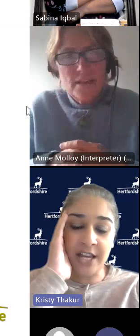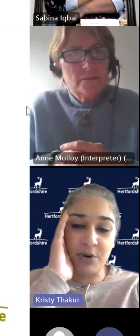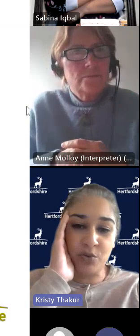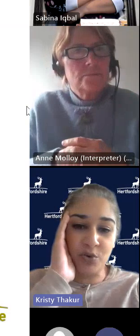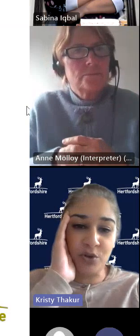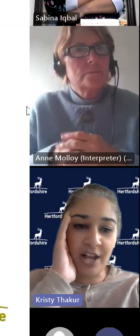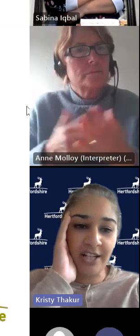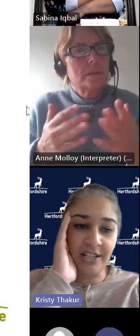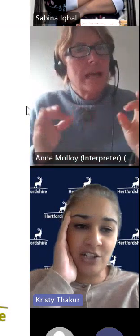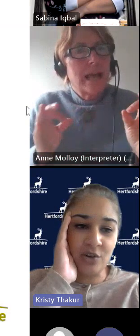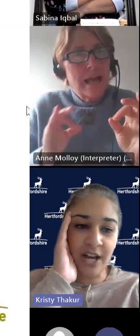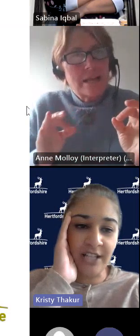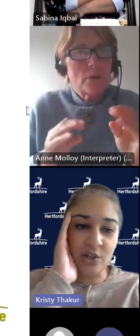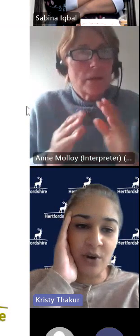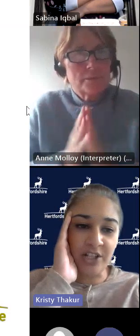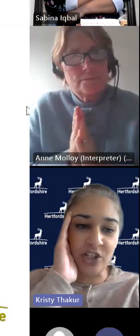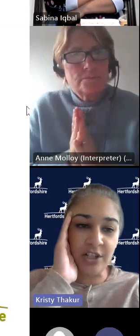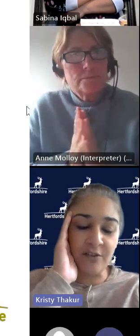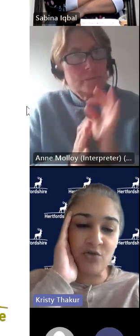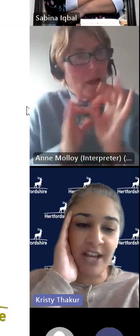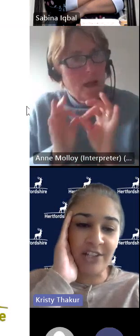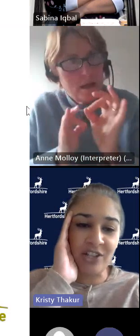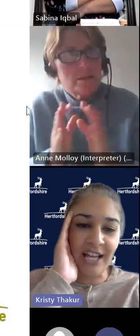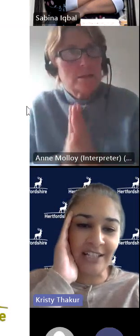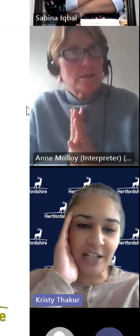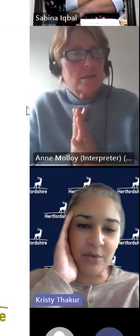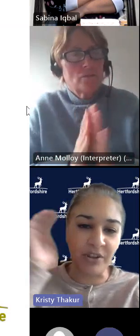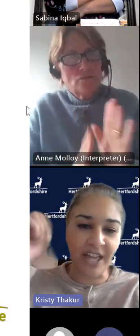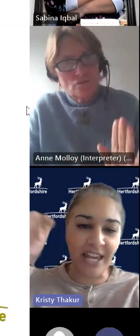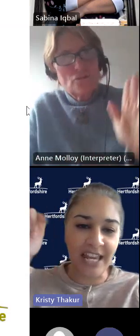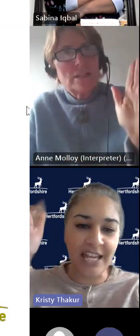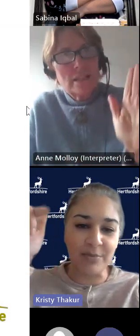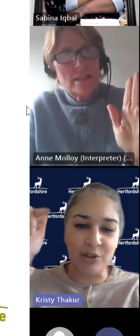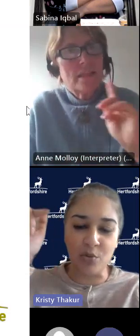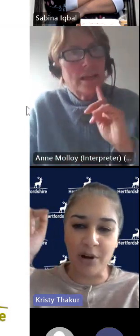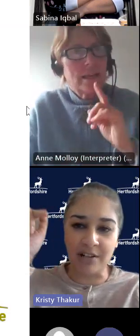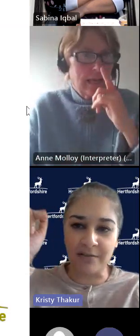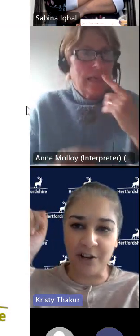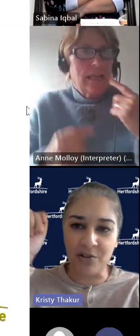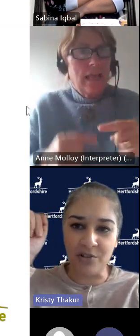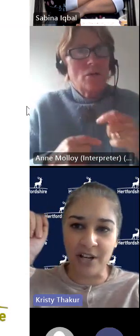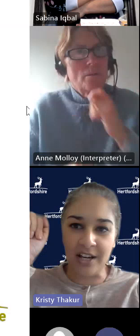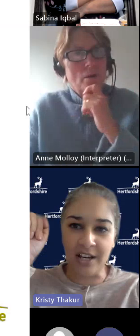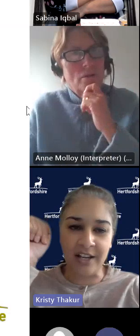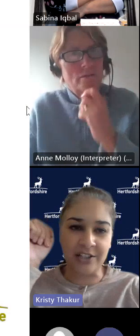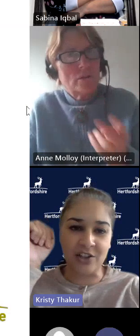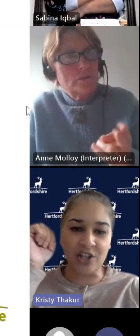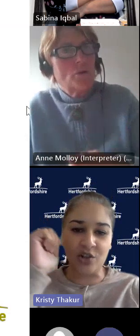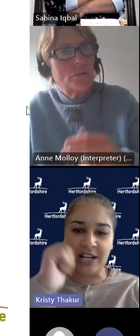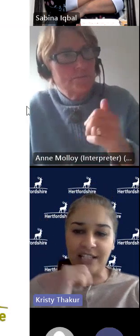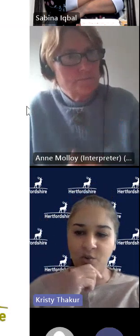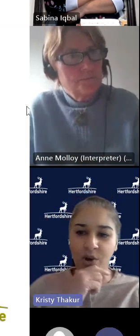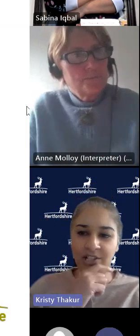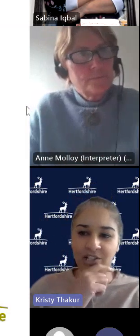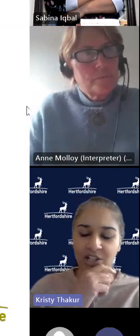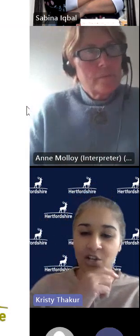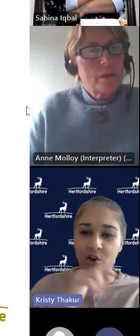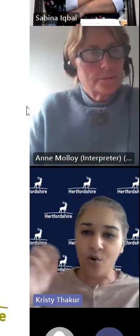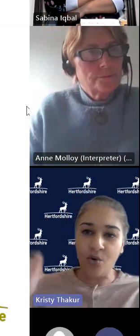if anybody would like to ask a question, if you raise your hand up, we'll then enable your microphone so that you can